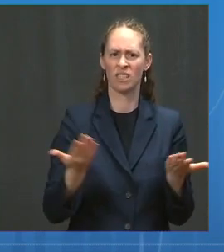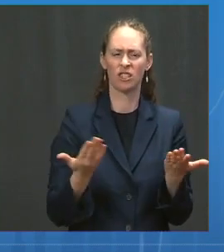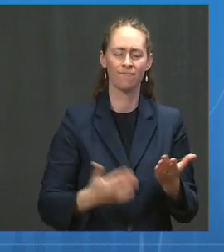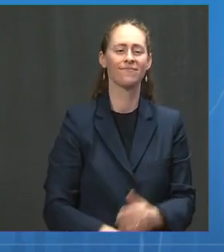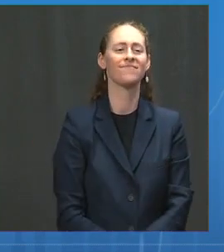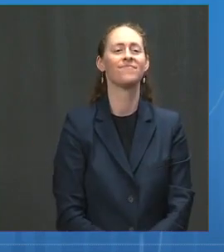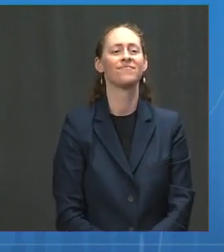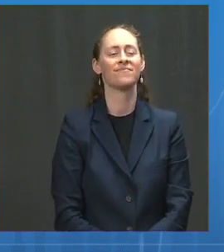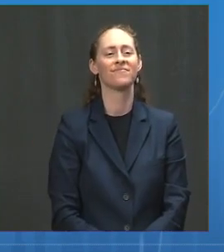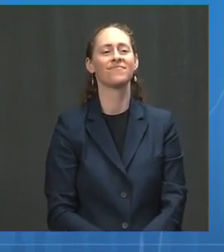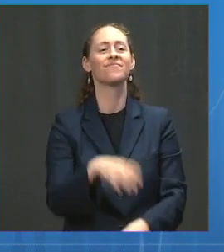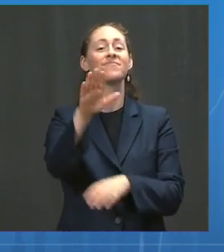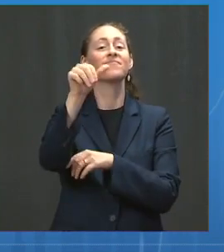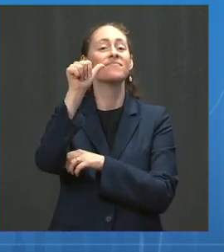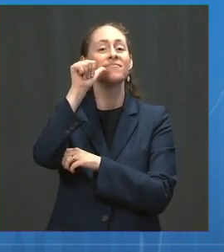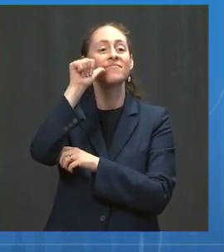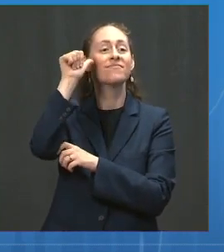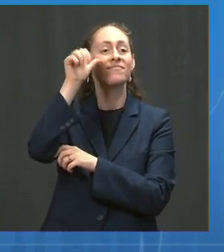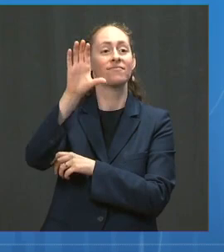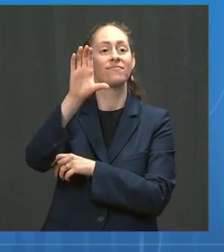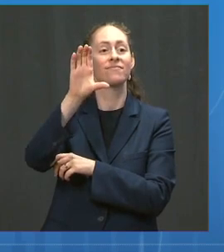reported